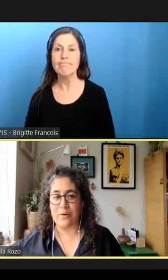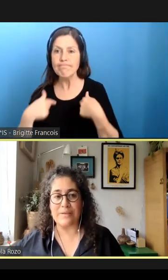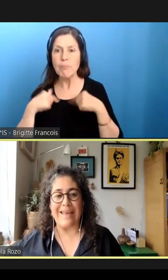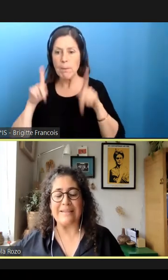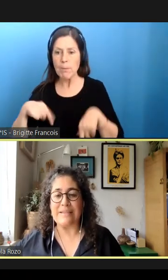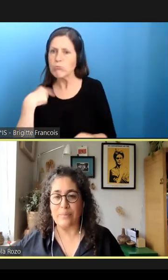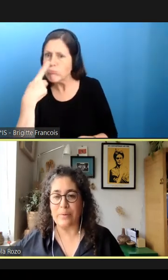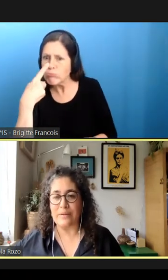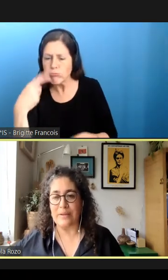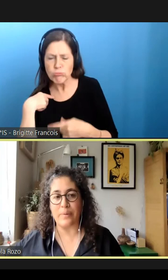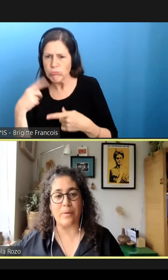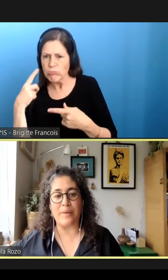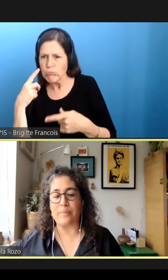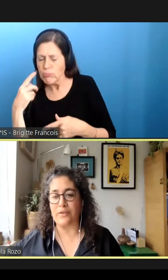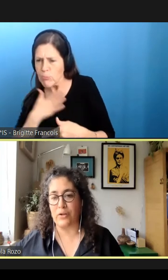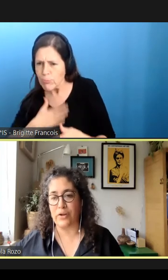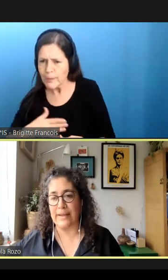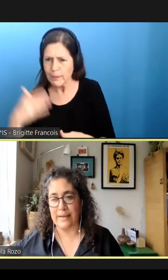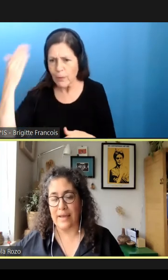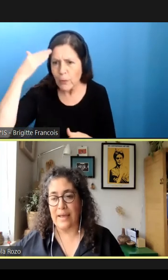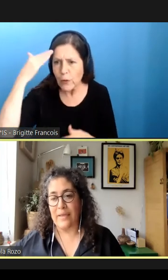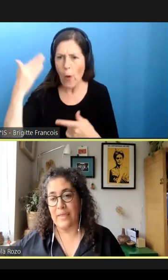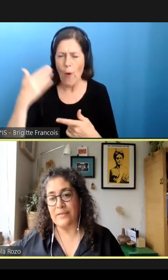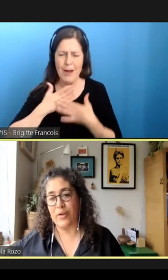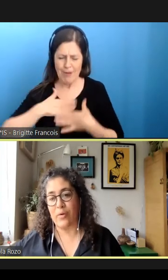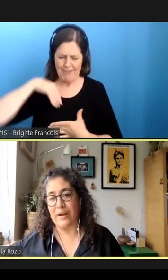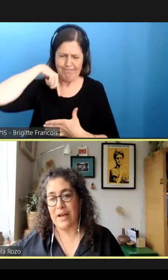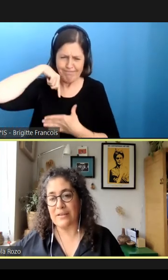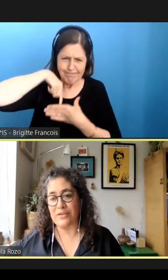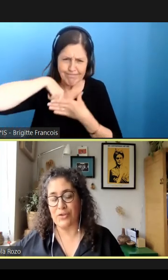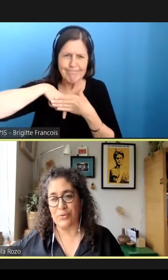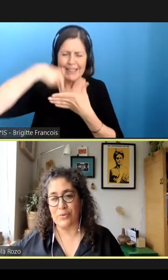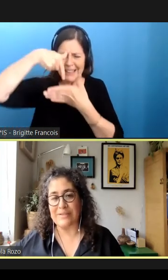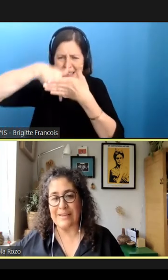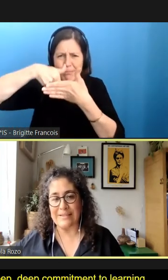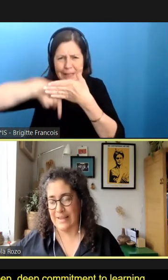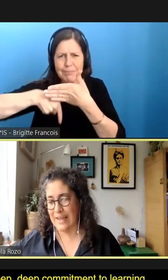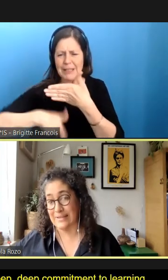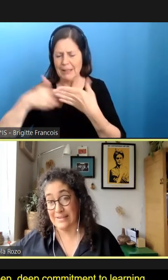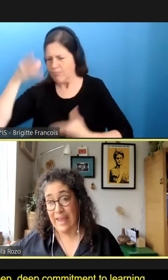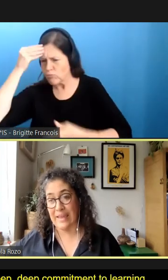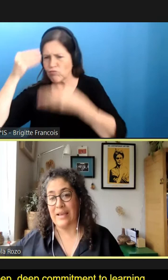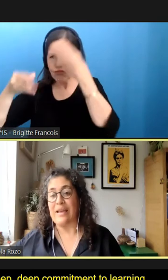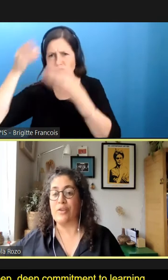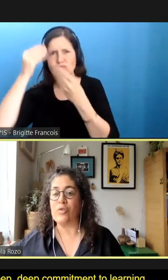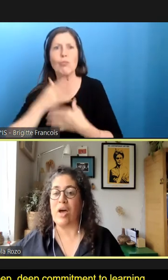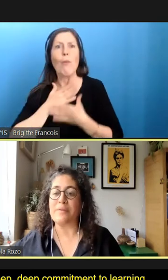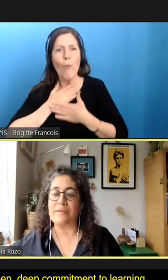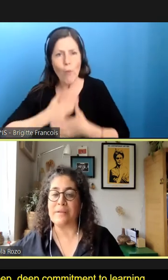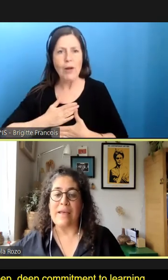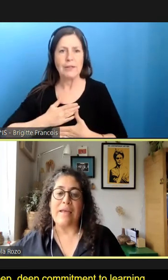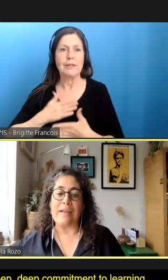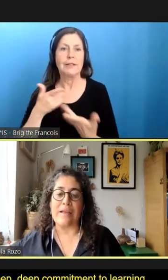of course, and a deep, deep commitment to learning. This requires us to sit and stay